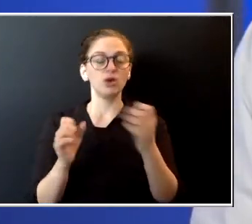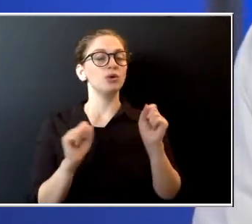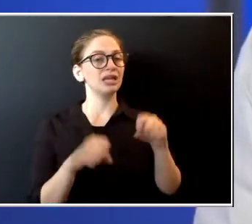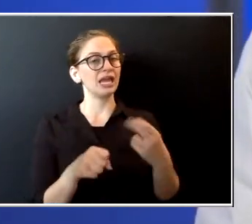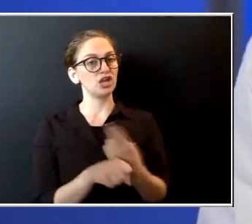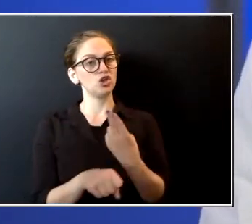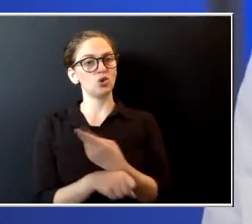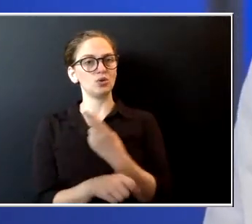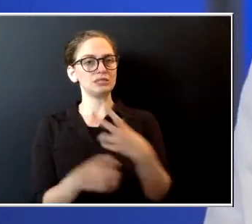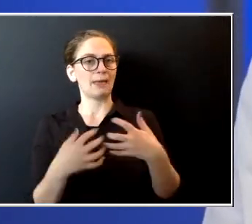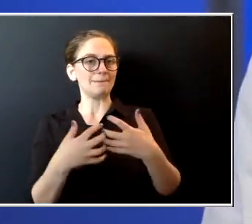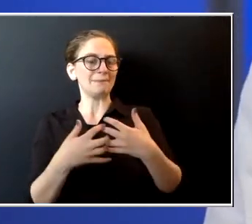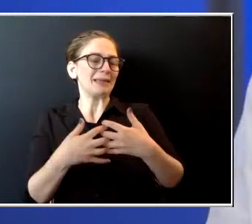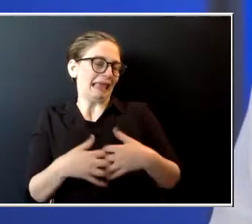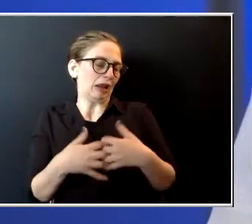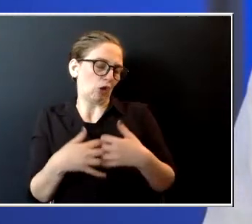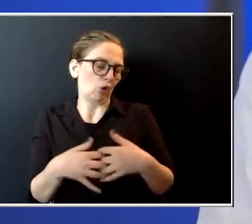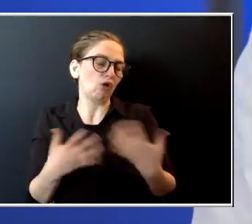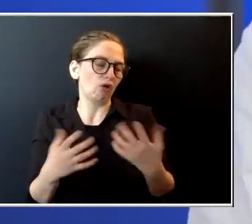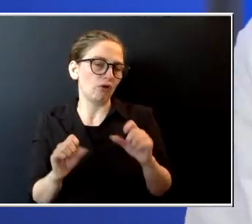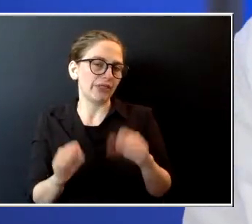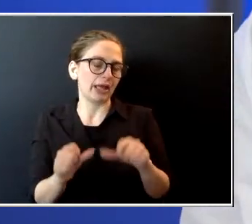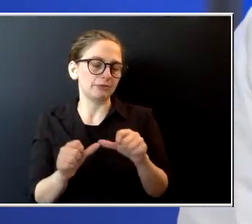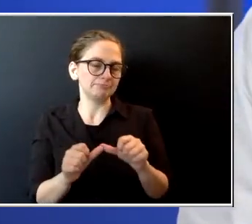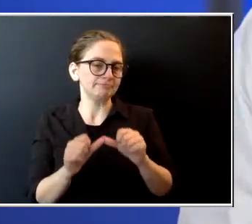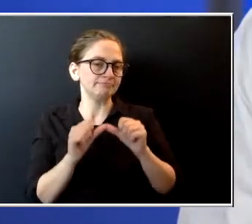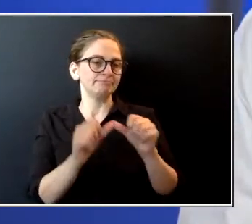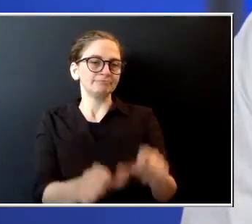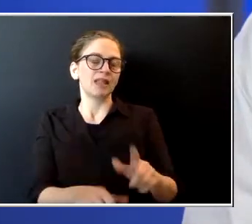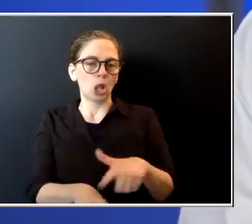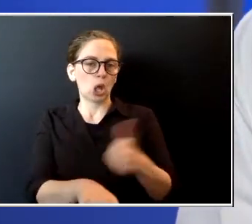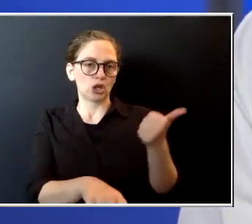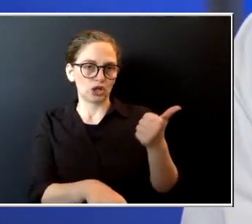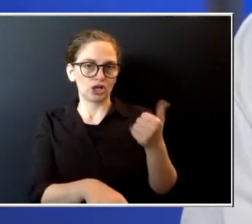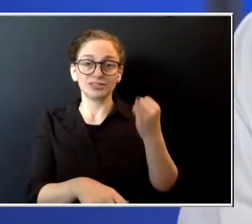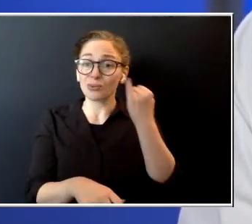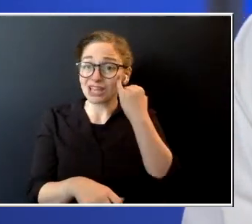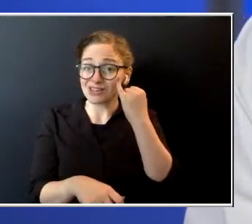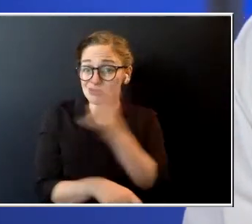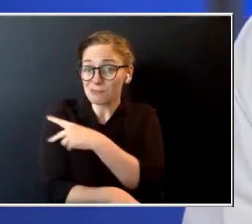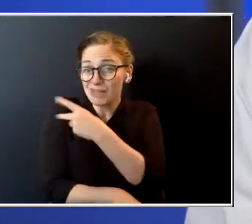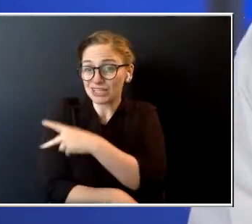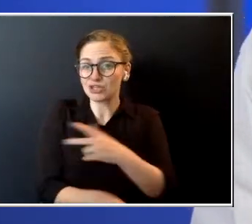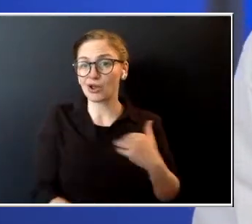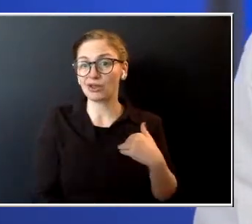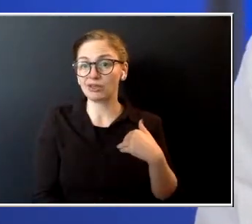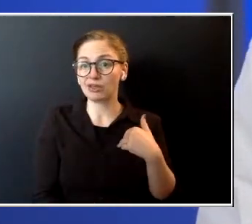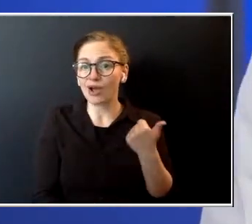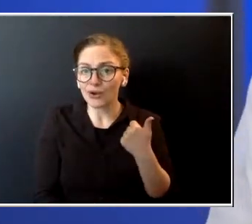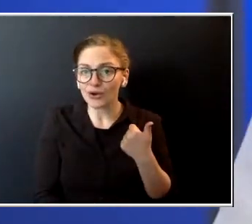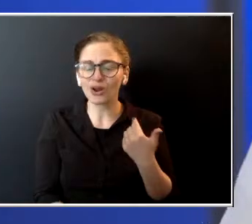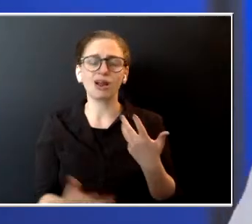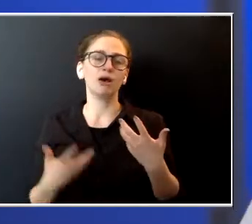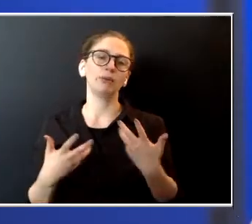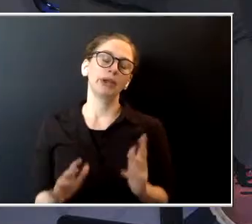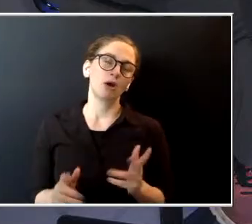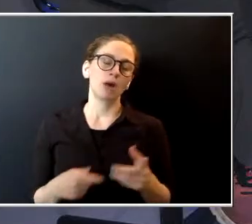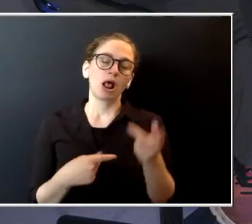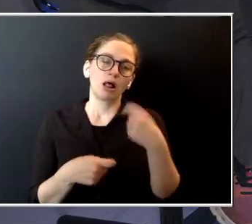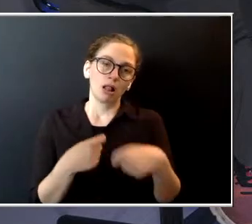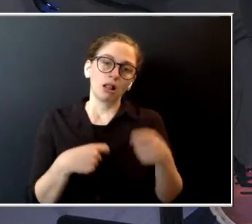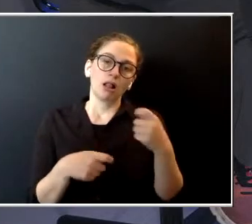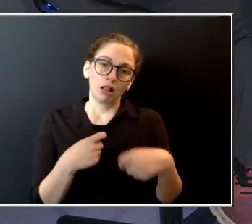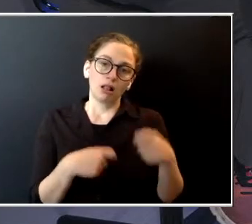to last a lifetime, so 40 years, for instance, we don't want to be doing serial valve procedures or surgeries. Yeah, because it would get a